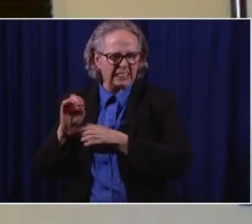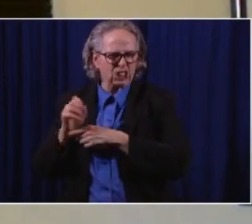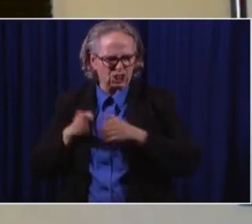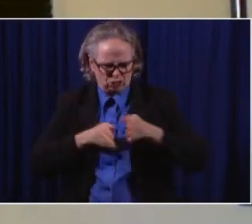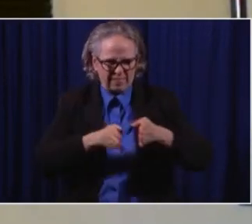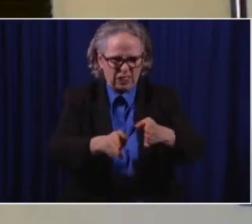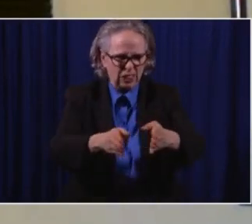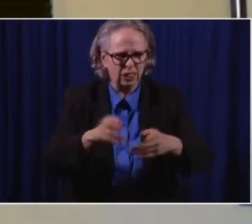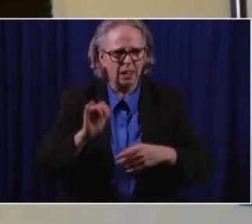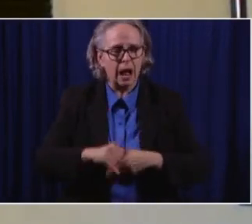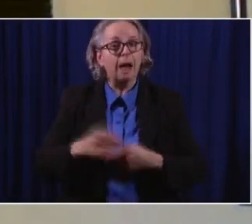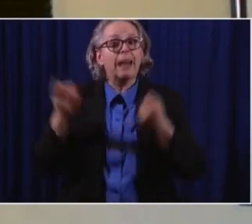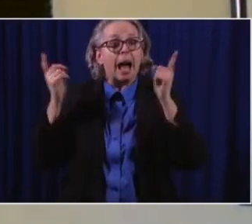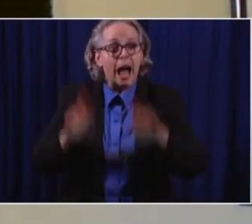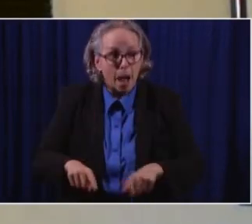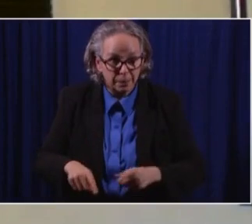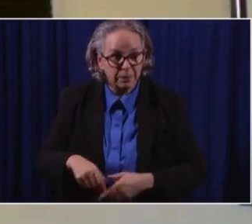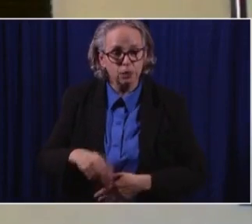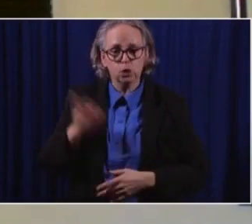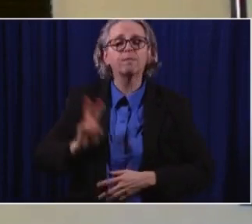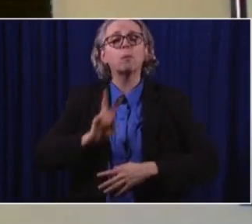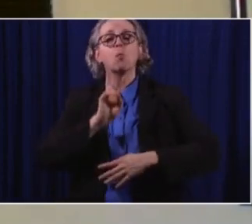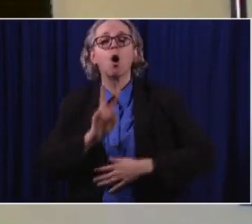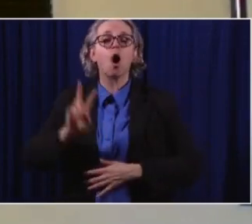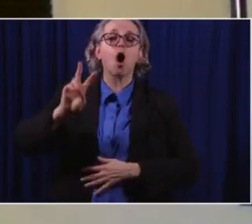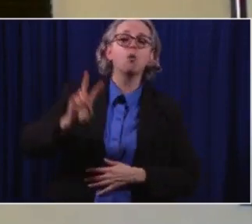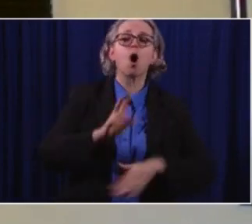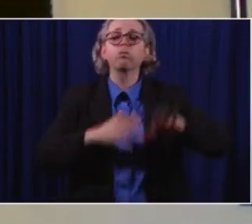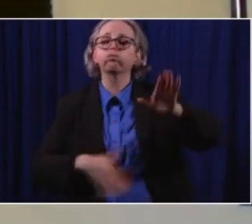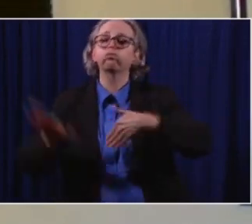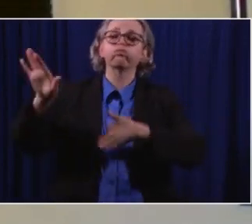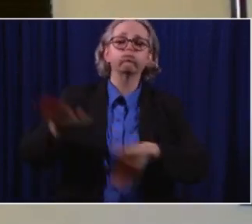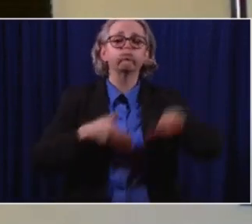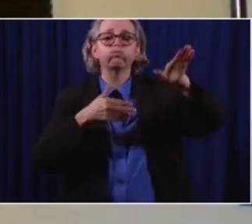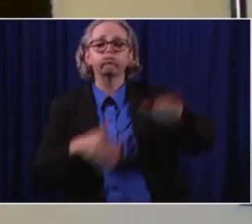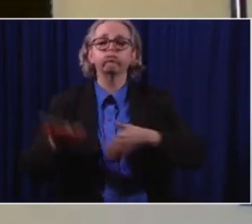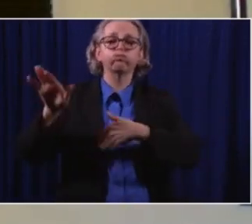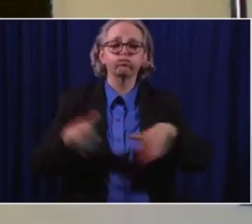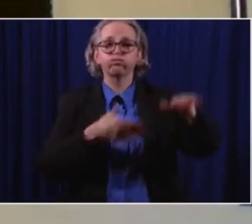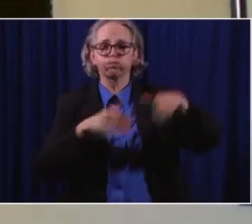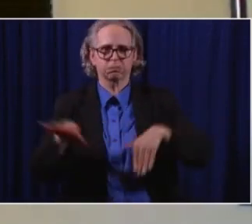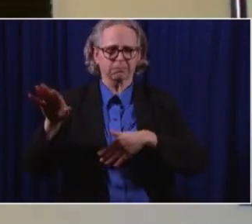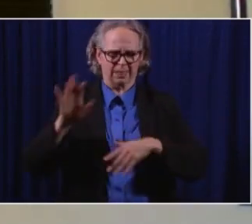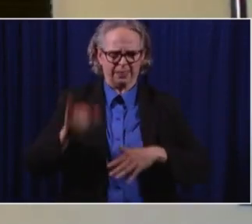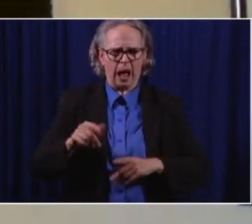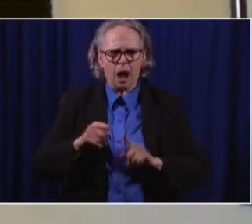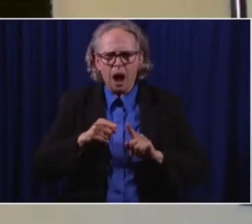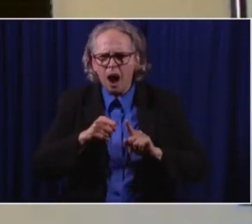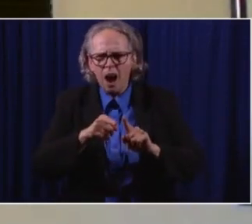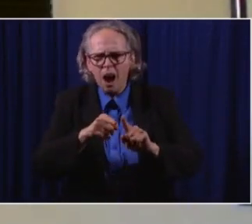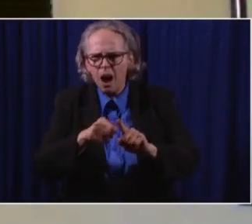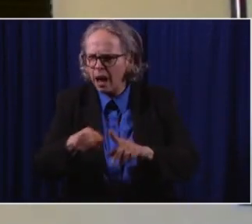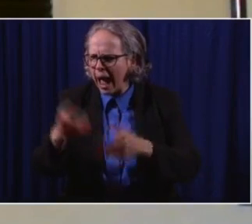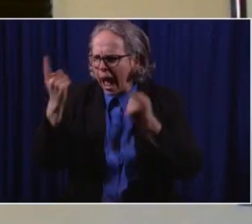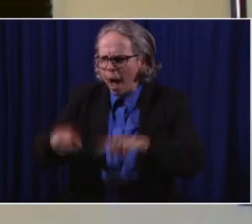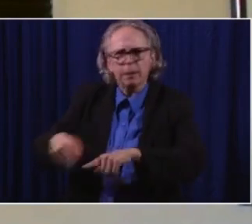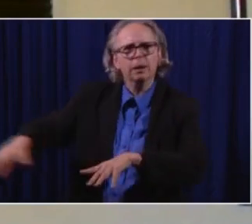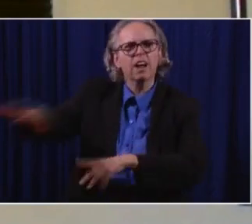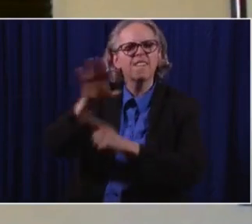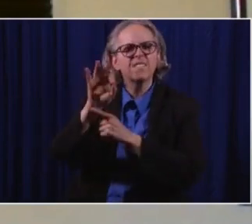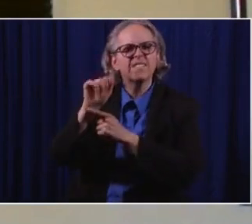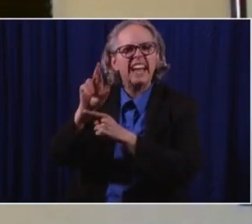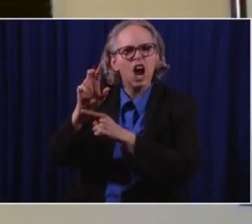they walked the distance between that location down to the fairgrounds. And the event